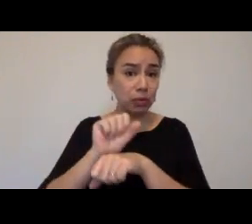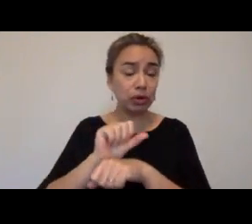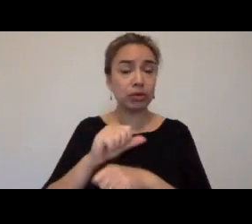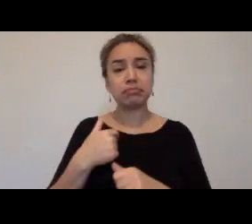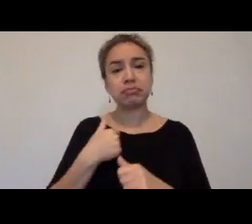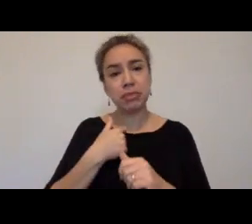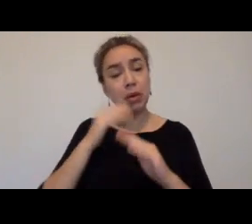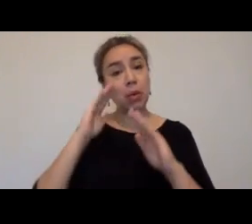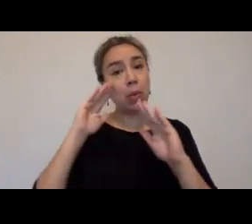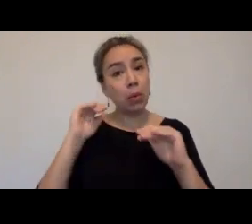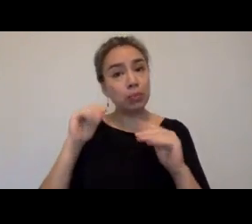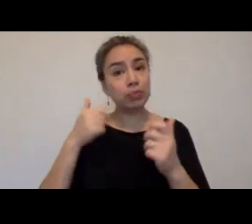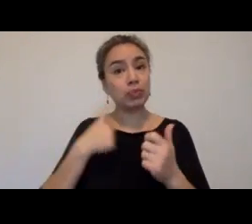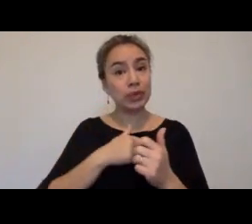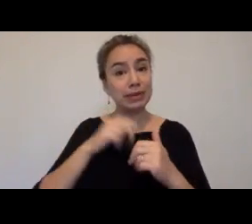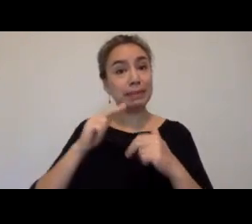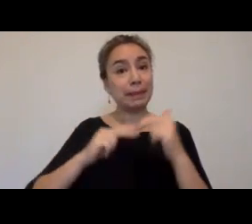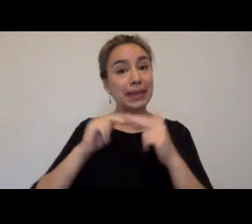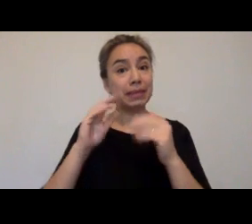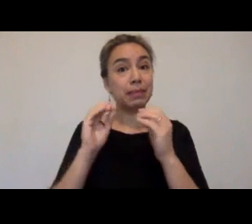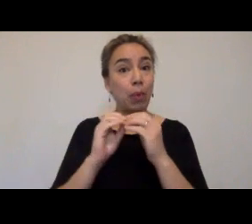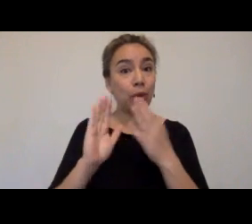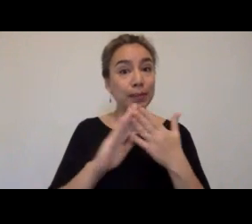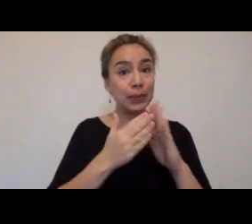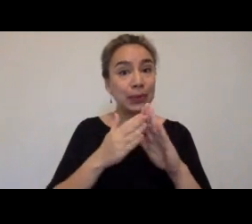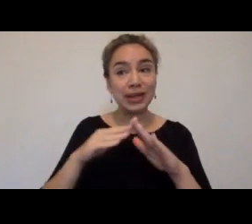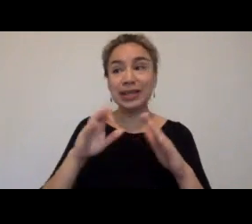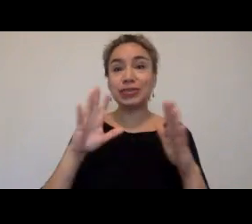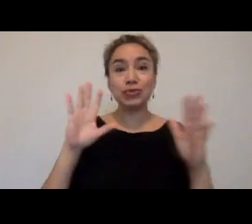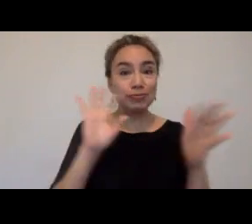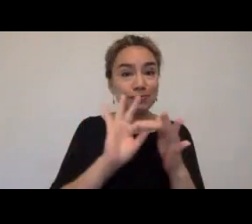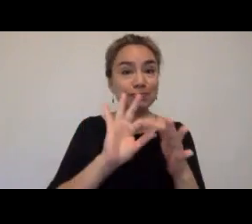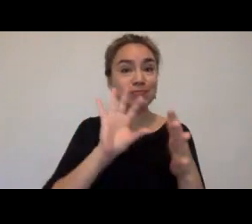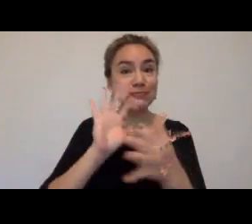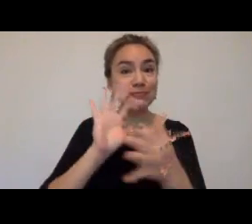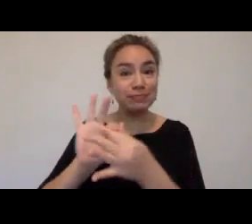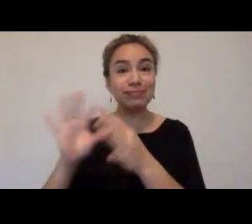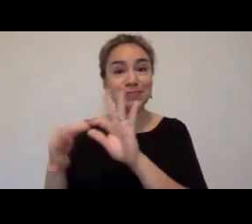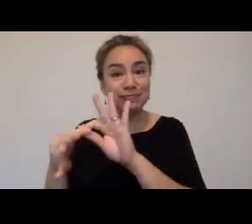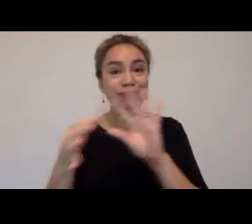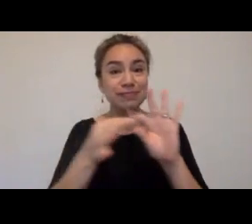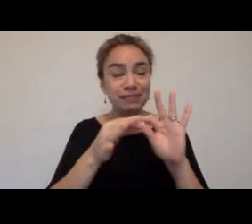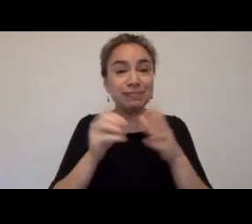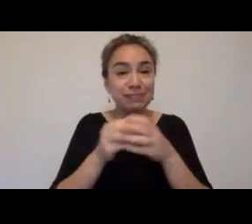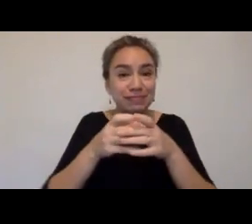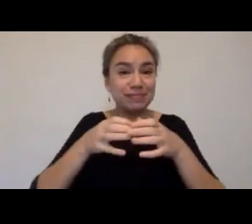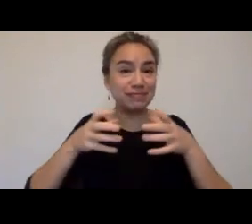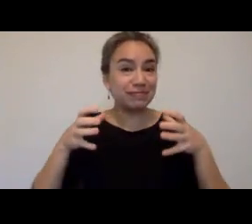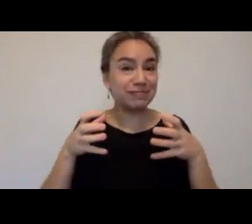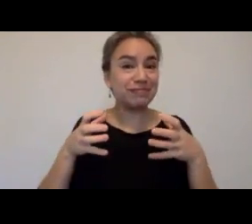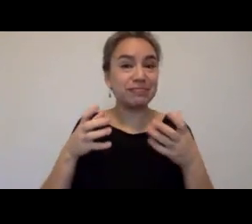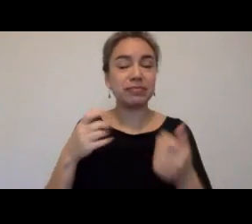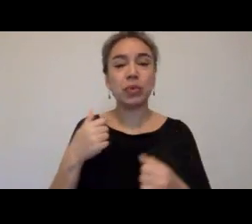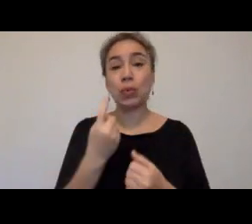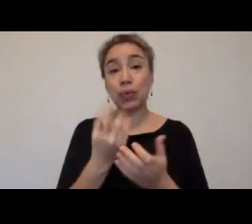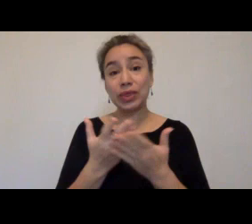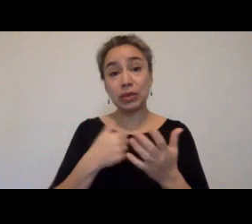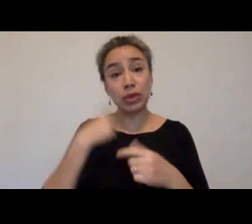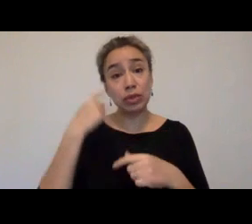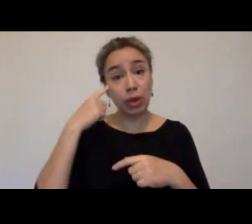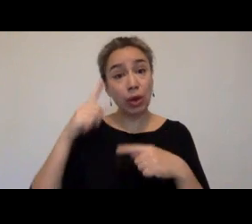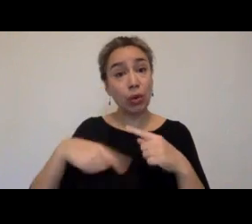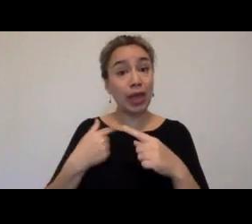start to build a community around this and find each other. And so one thing that we thought about when we're thinking about making connections